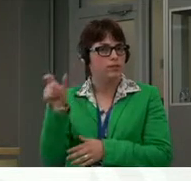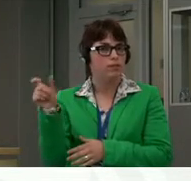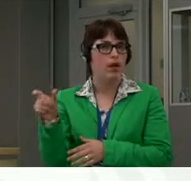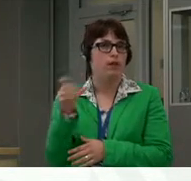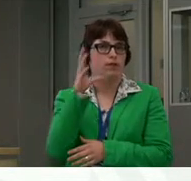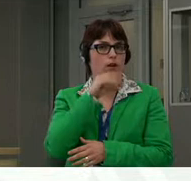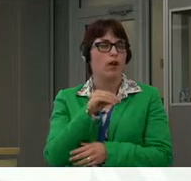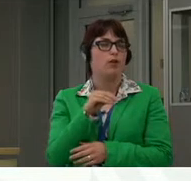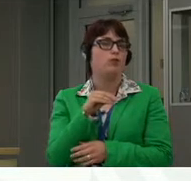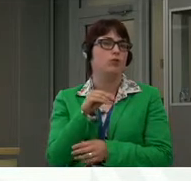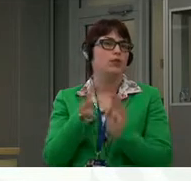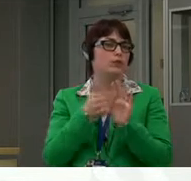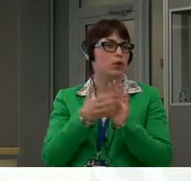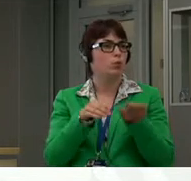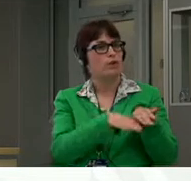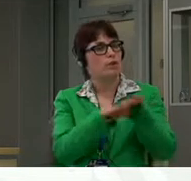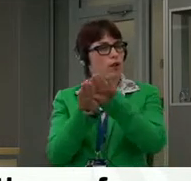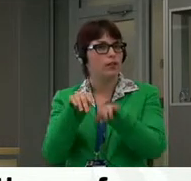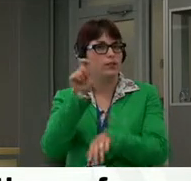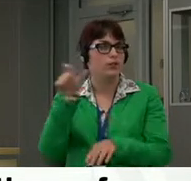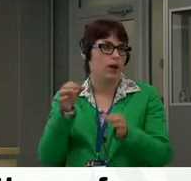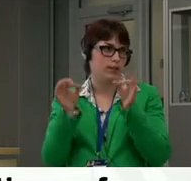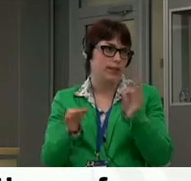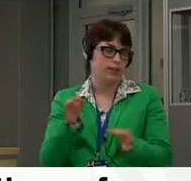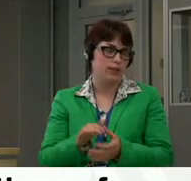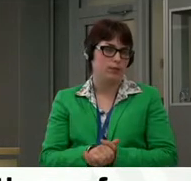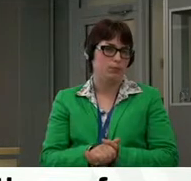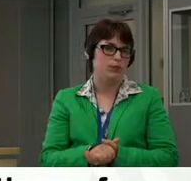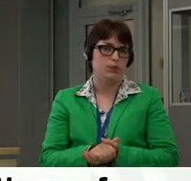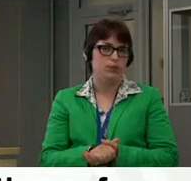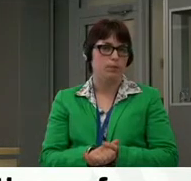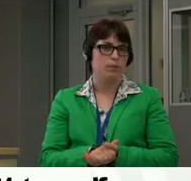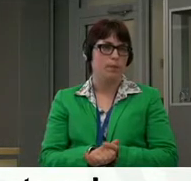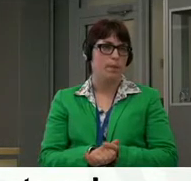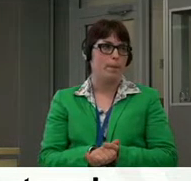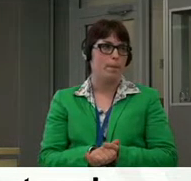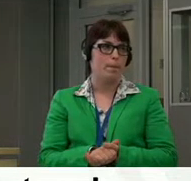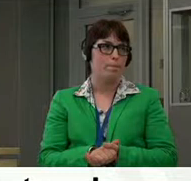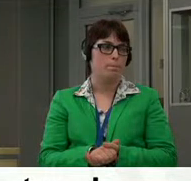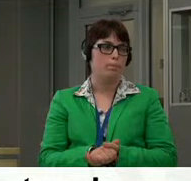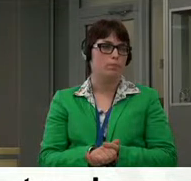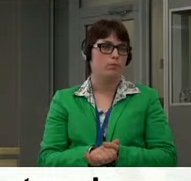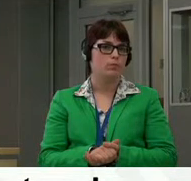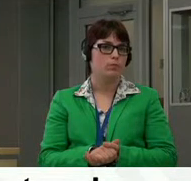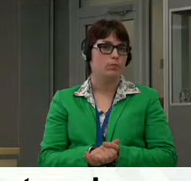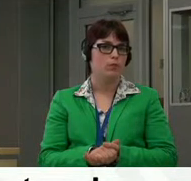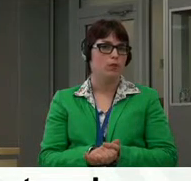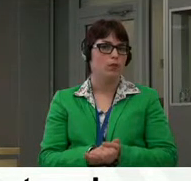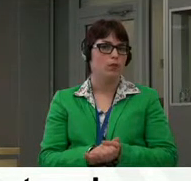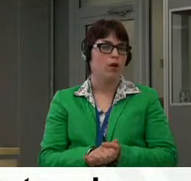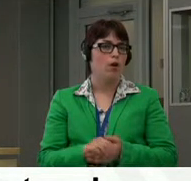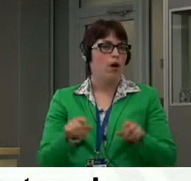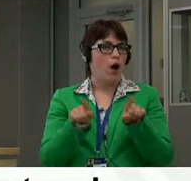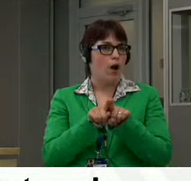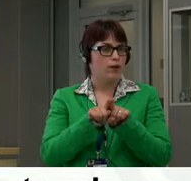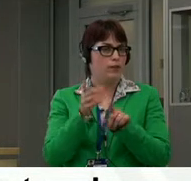organizations of persons with disabilities in a very structured way, in consultation both with the